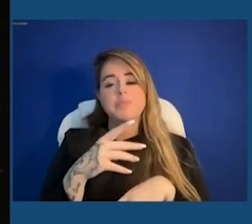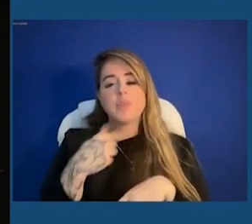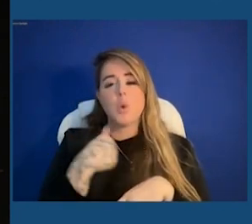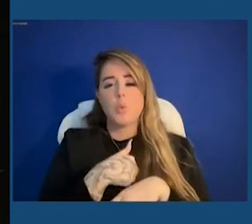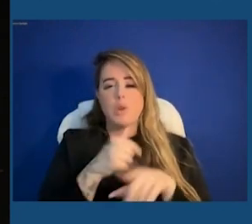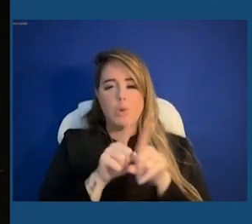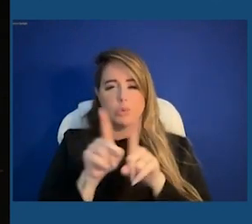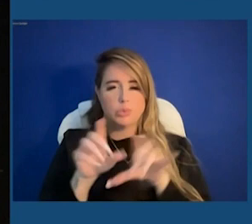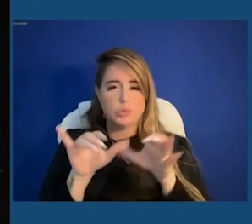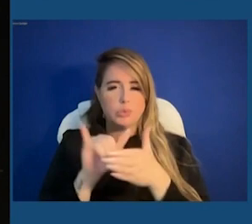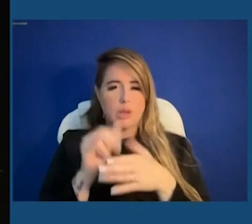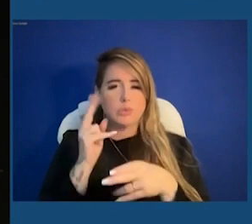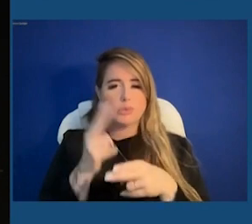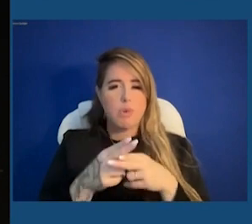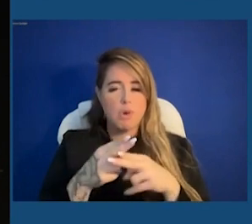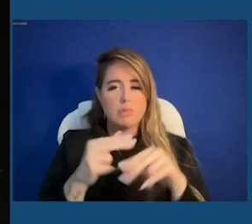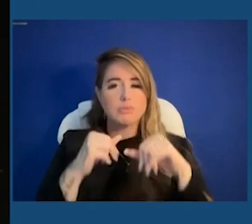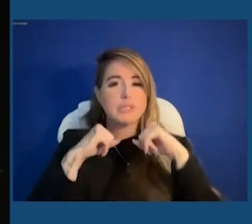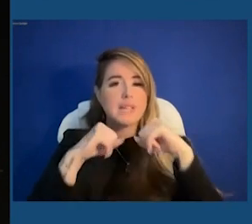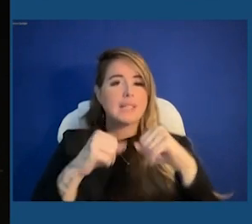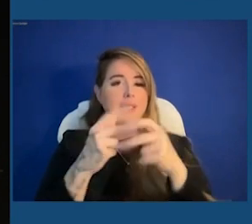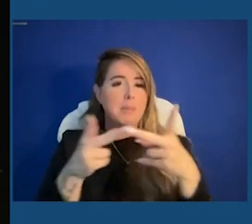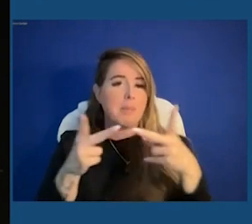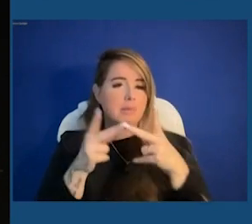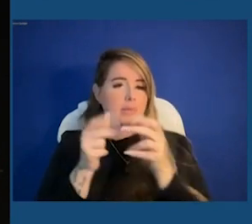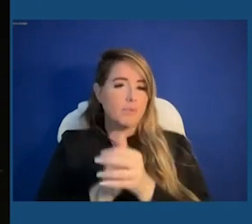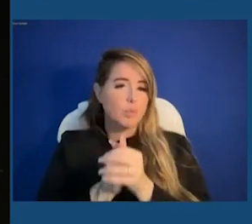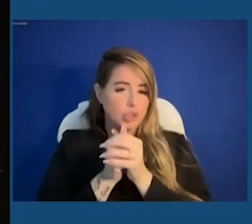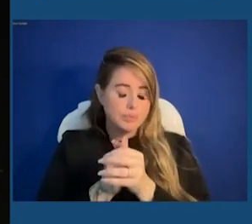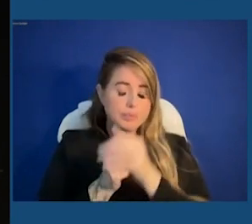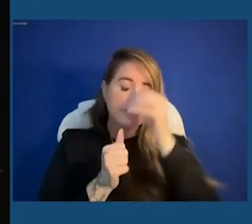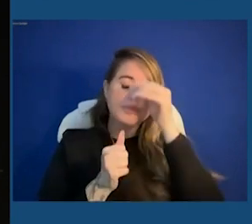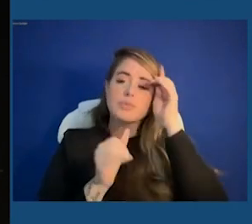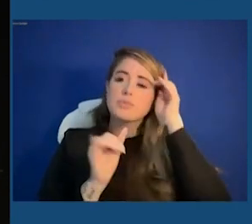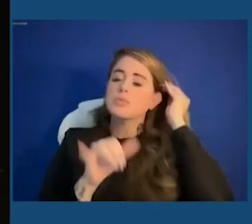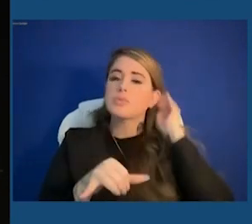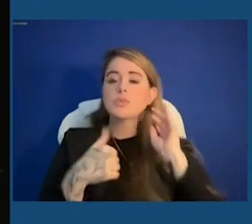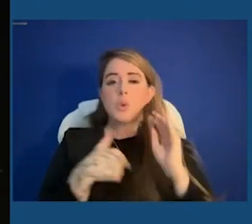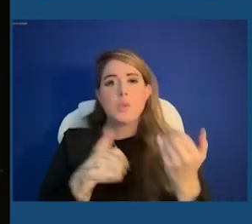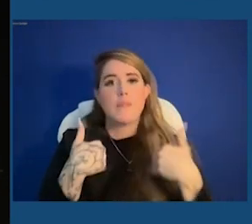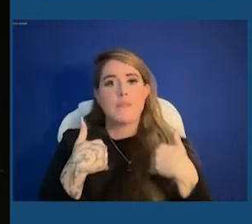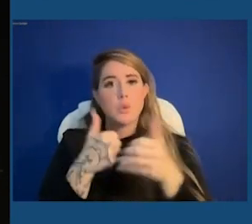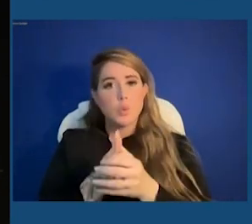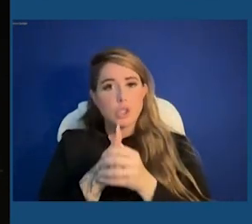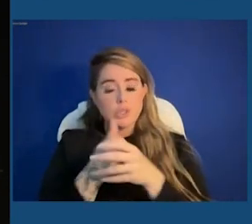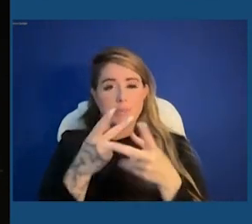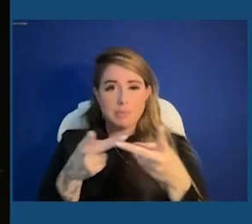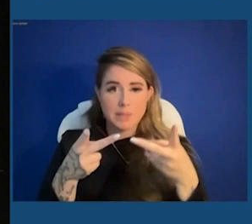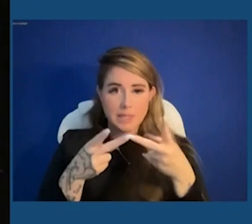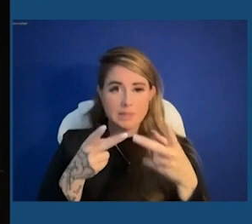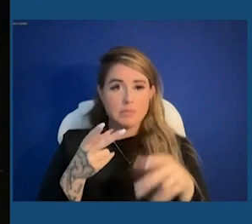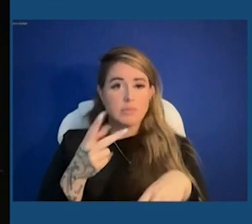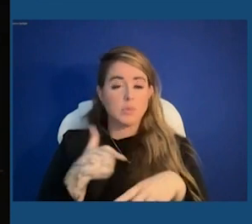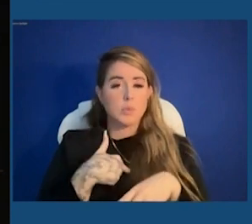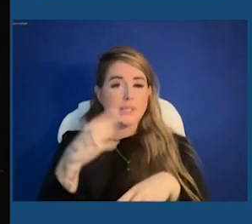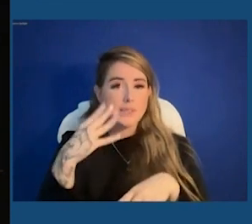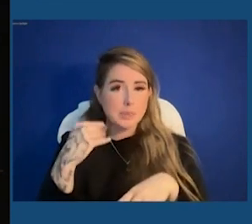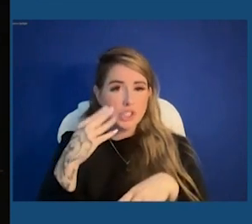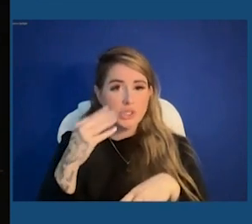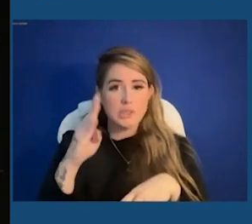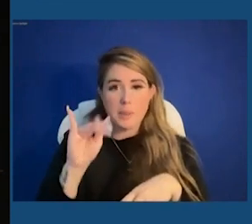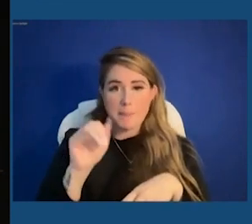that's called Protecting Places of Worship. So where there have been houses of worship that have experienced bias